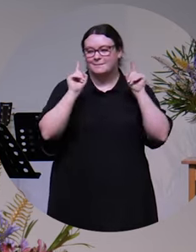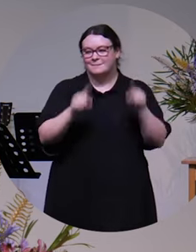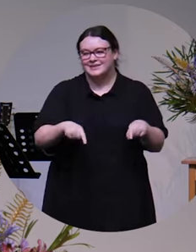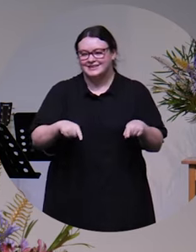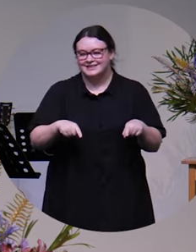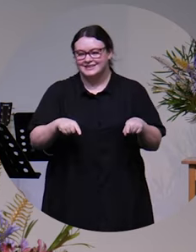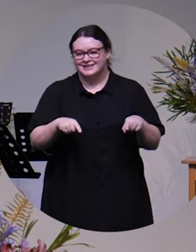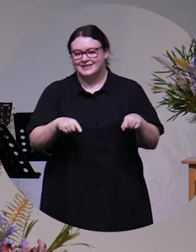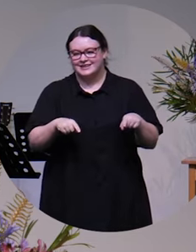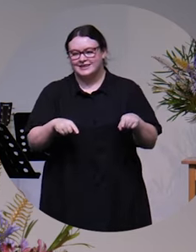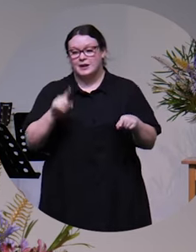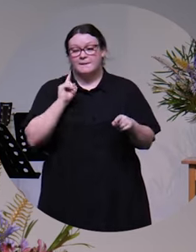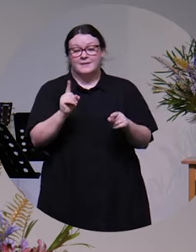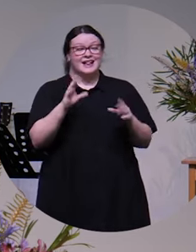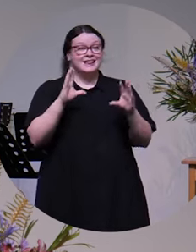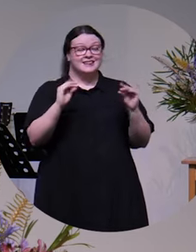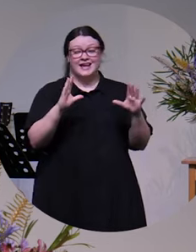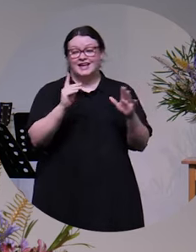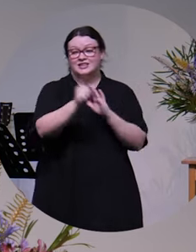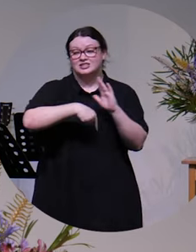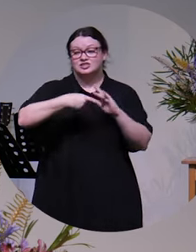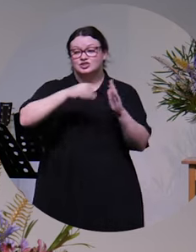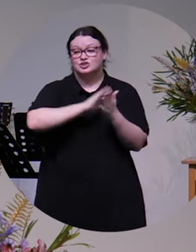In Greek, the words are,